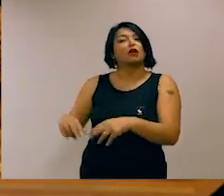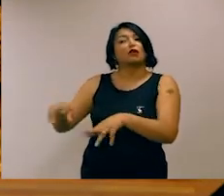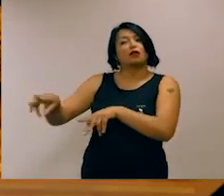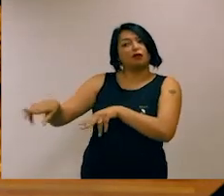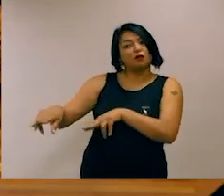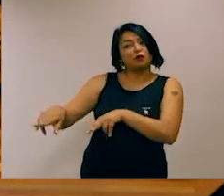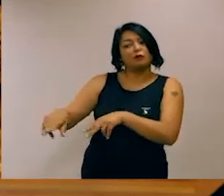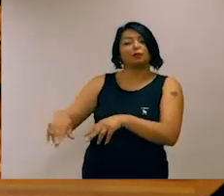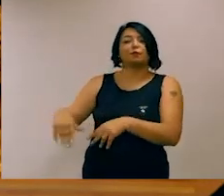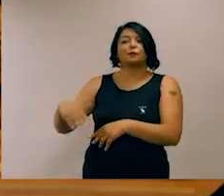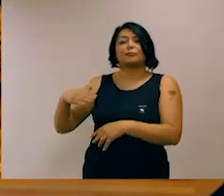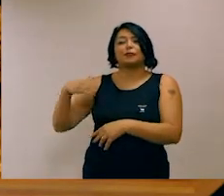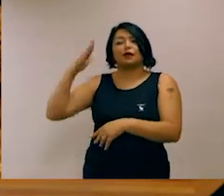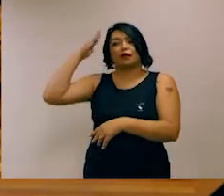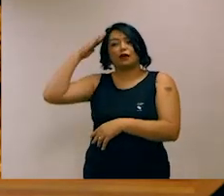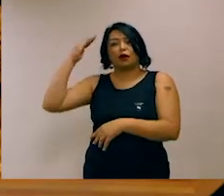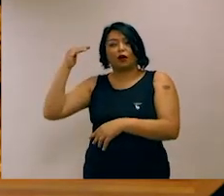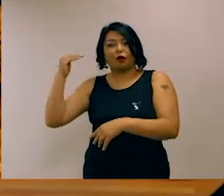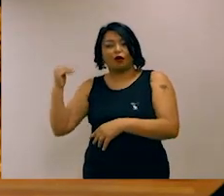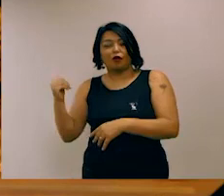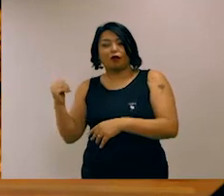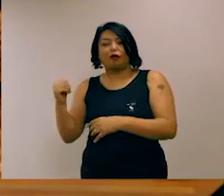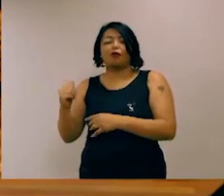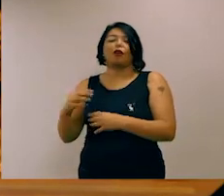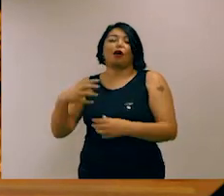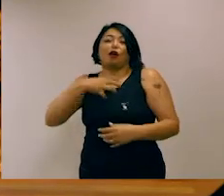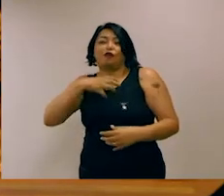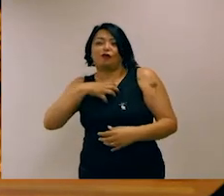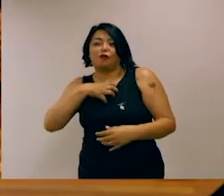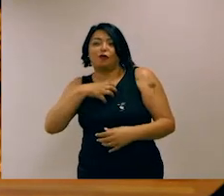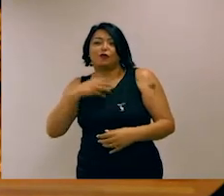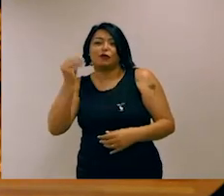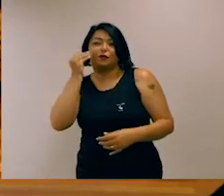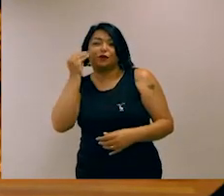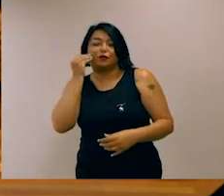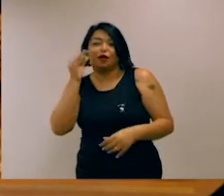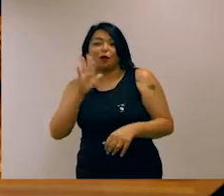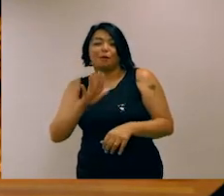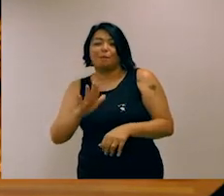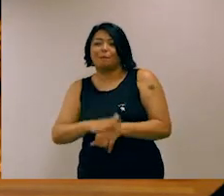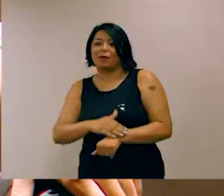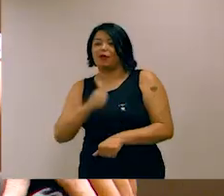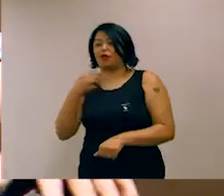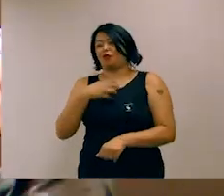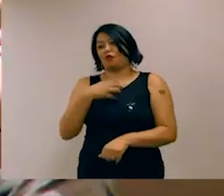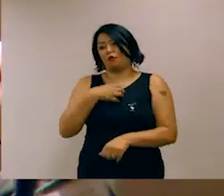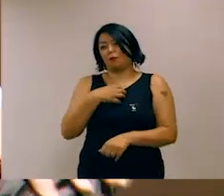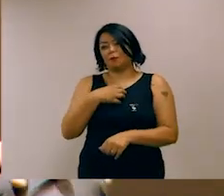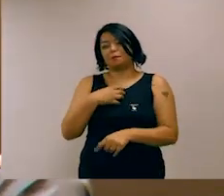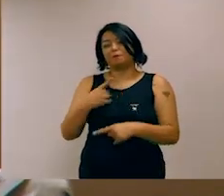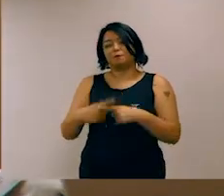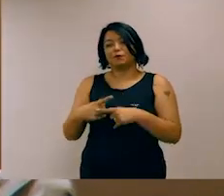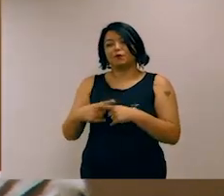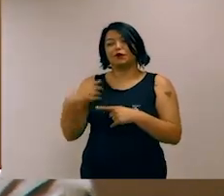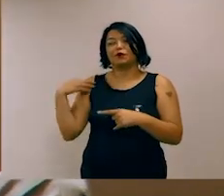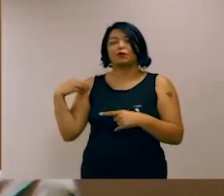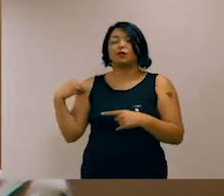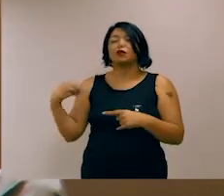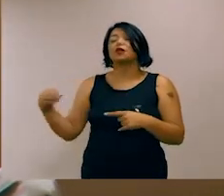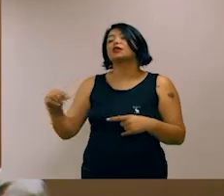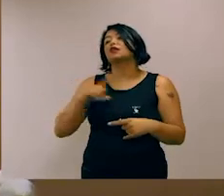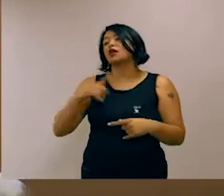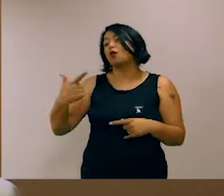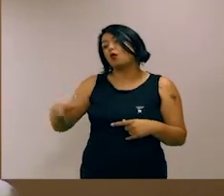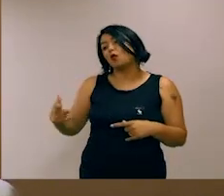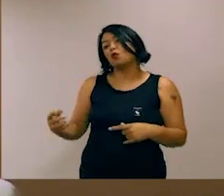I mentioned, especially nowadays, there are other ways of inferring causality. And of course, I understand that